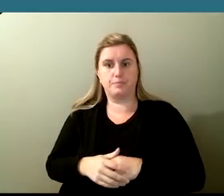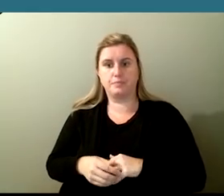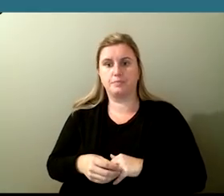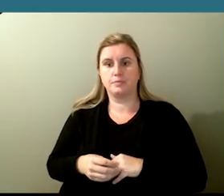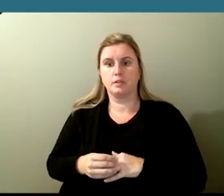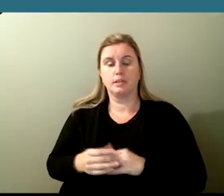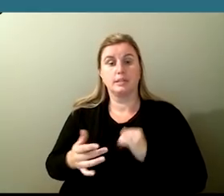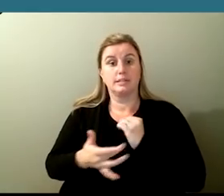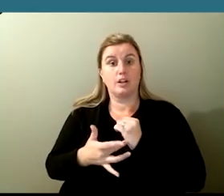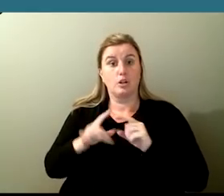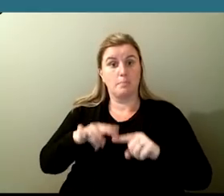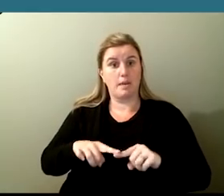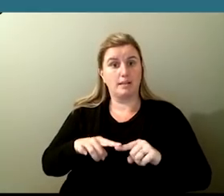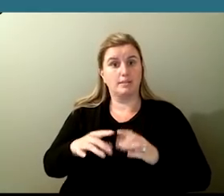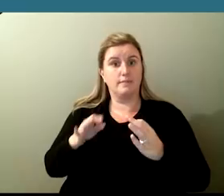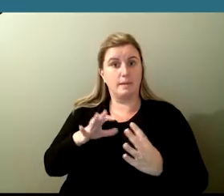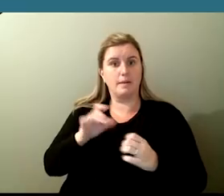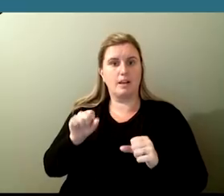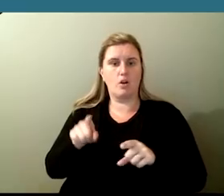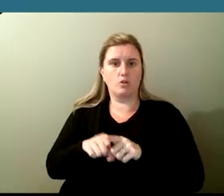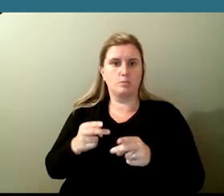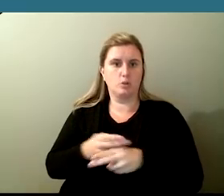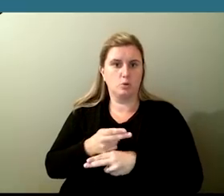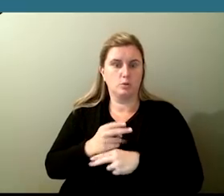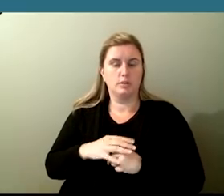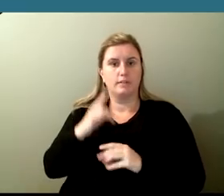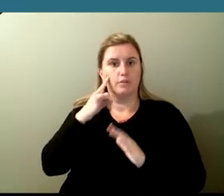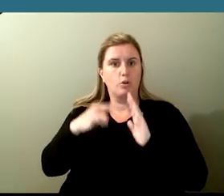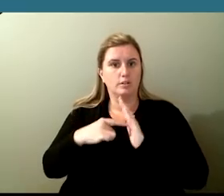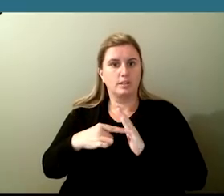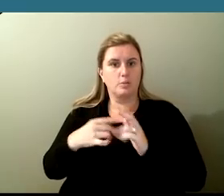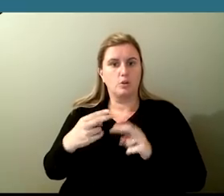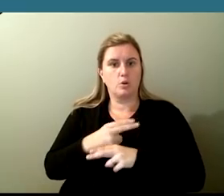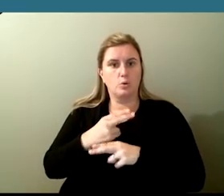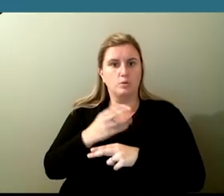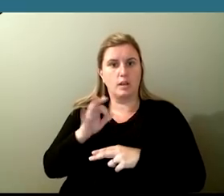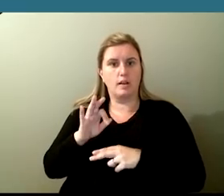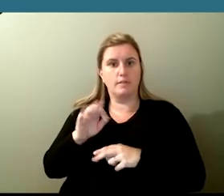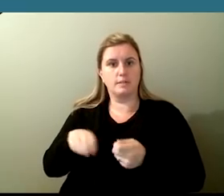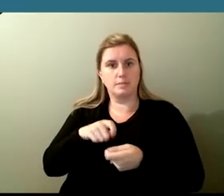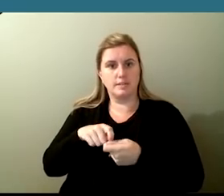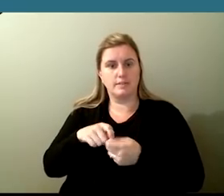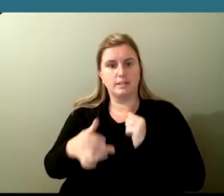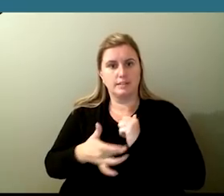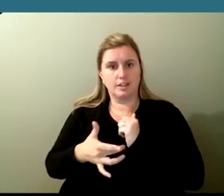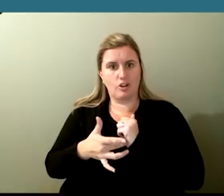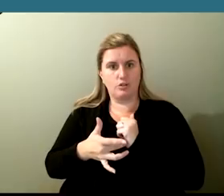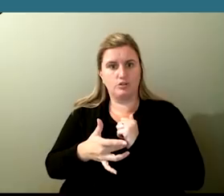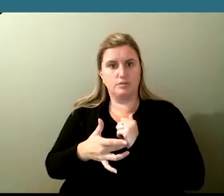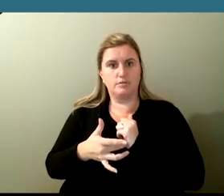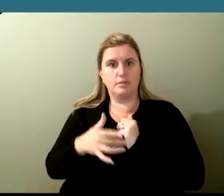Technology-based types of feedback can also be used. For instance, the use of specific technologies